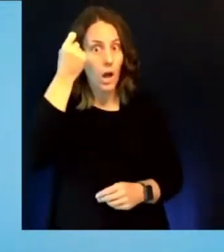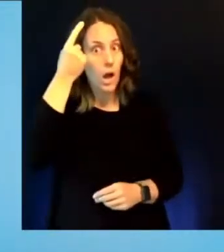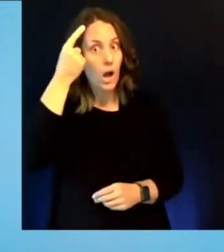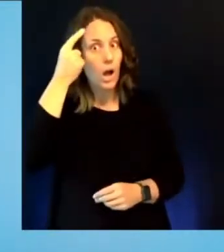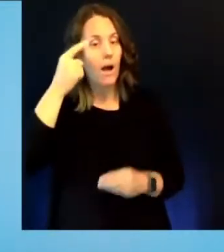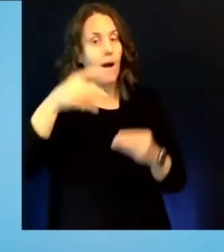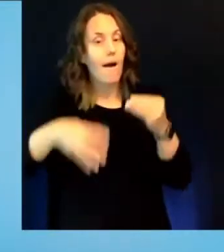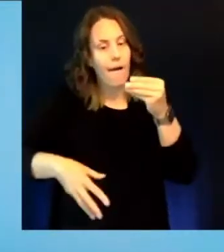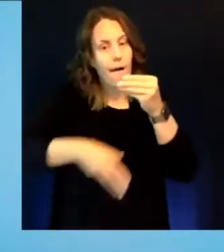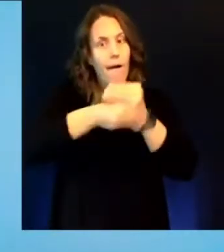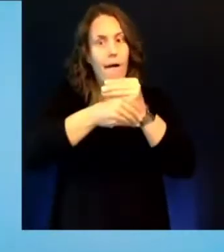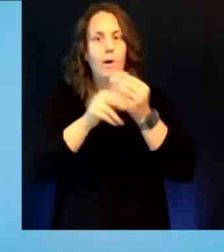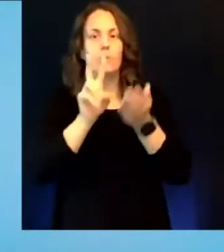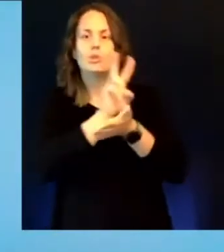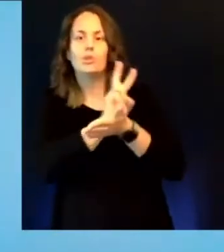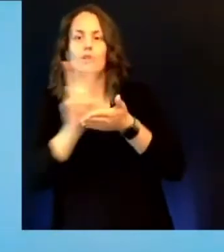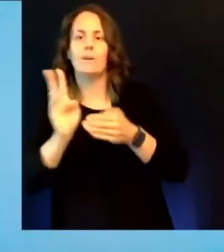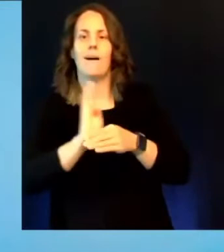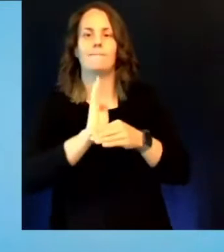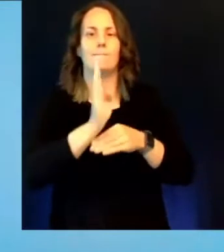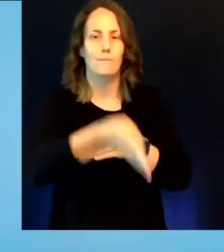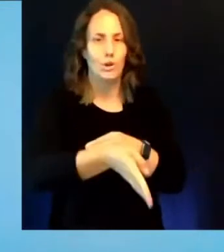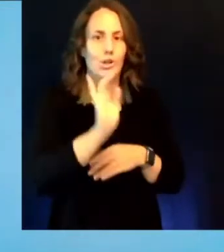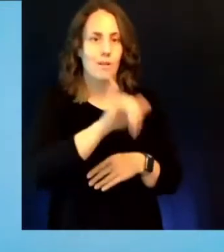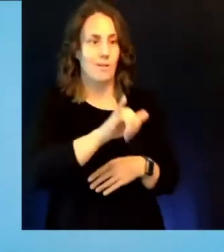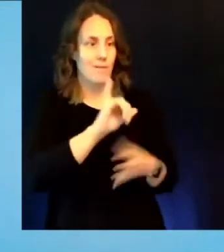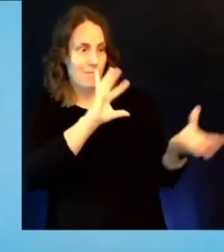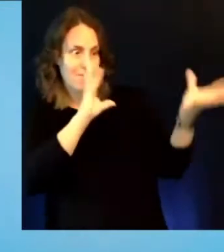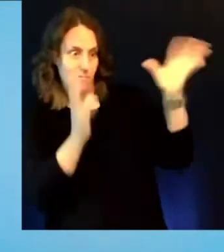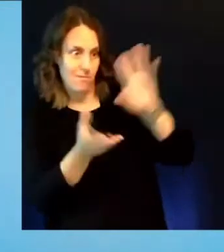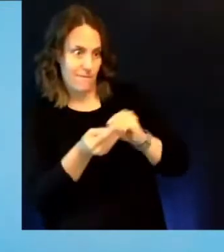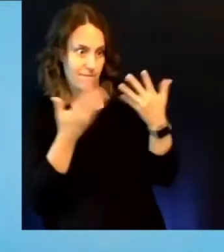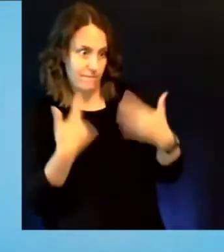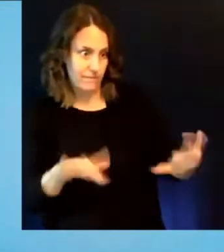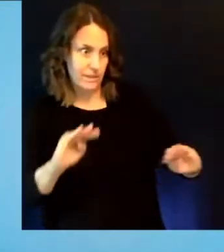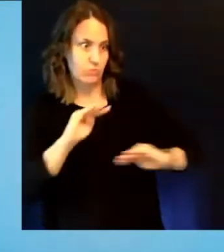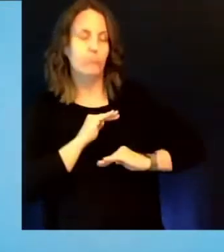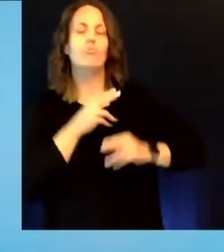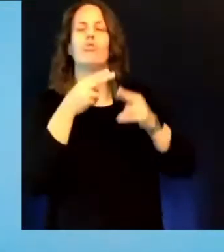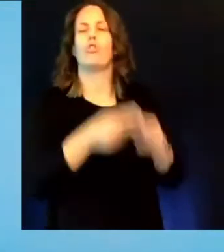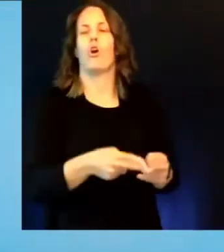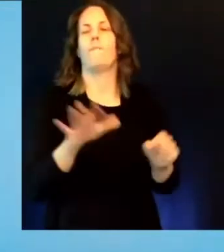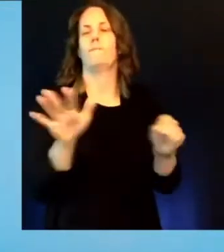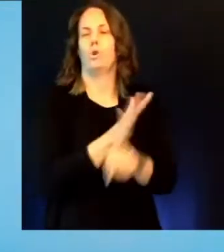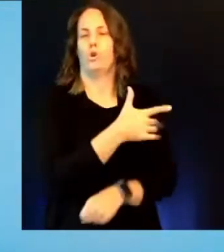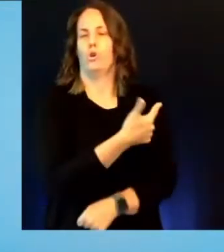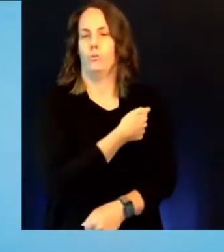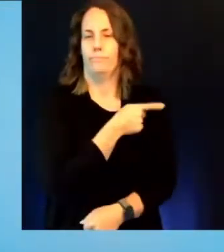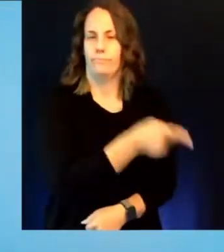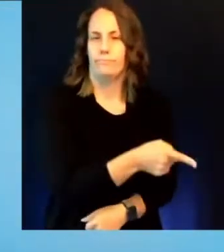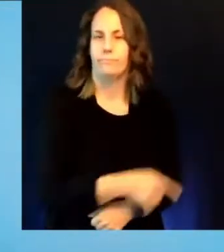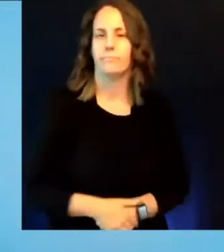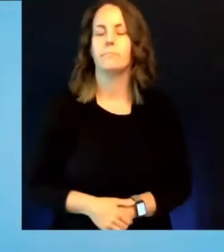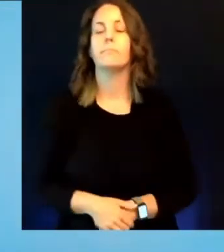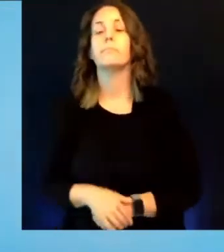anyone who is partway through a series or has not yet reached that 14 days past their final dose.